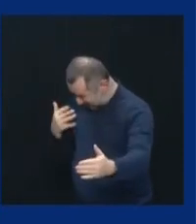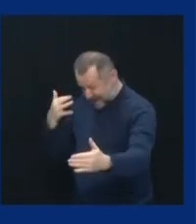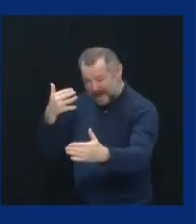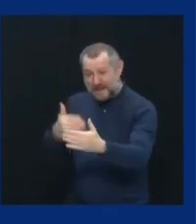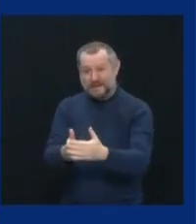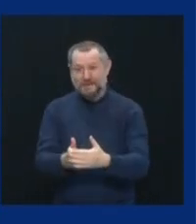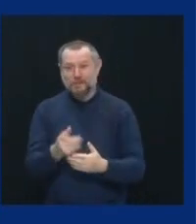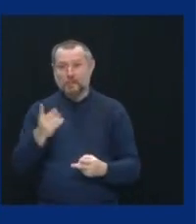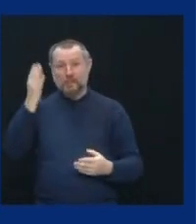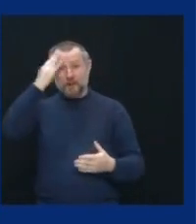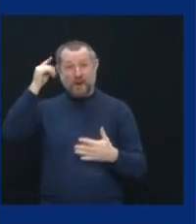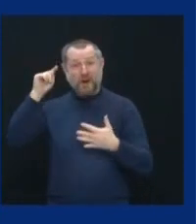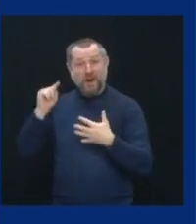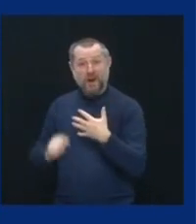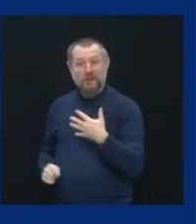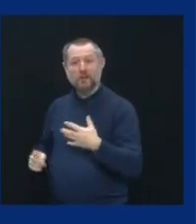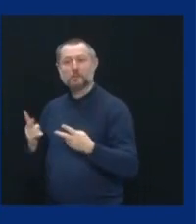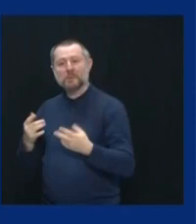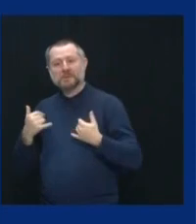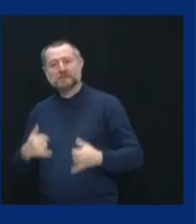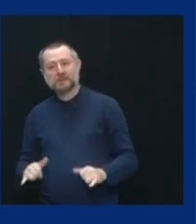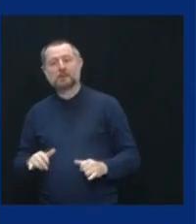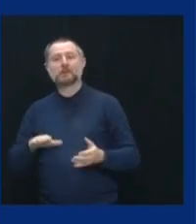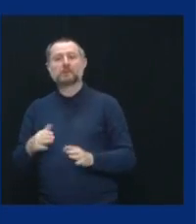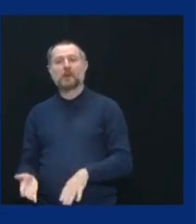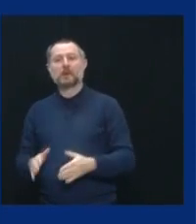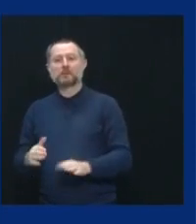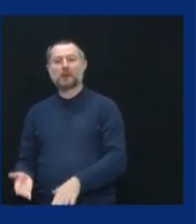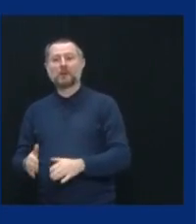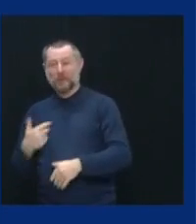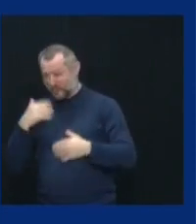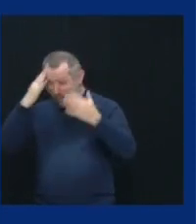information. People still die in nursing homes.